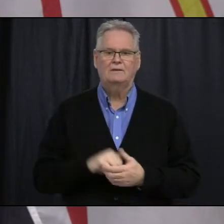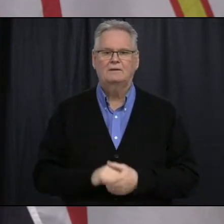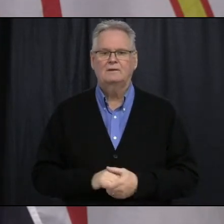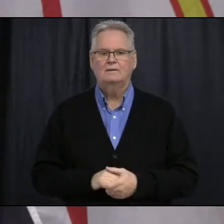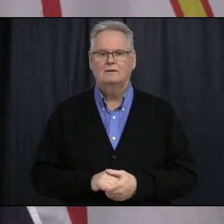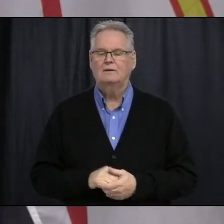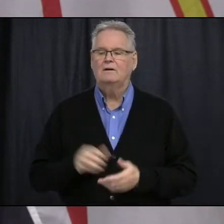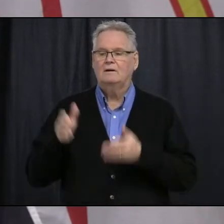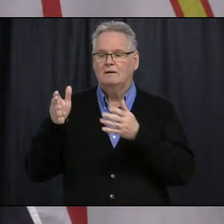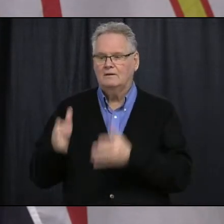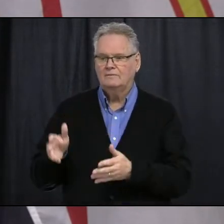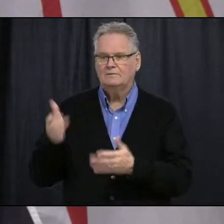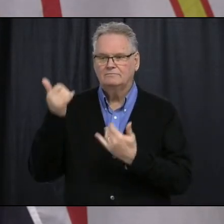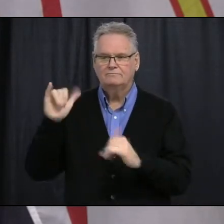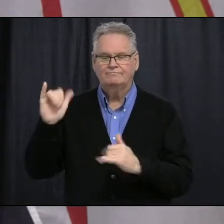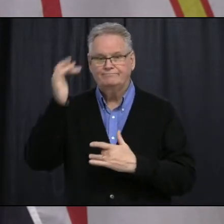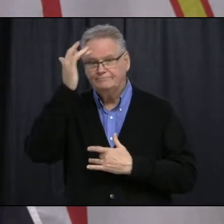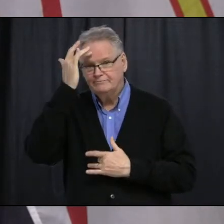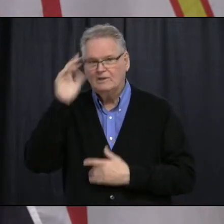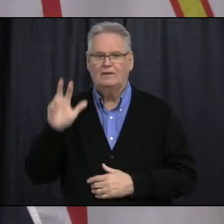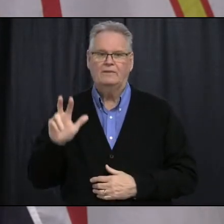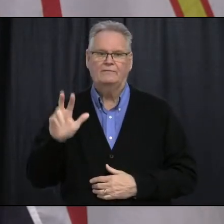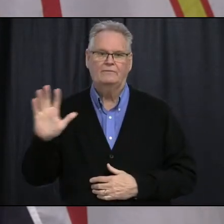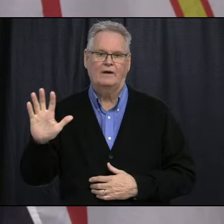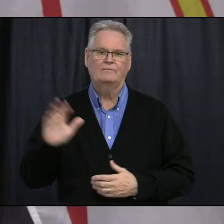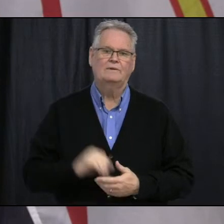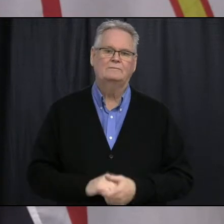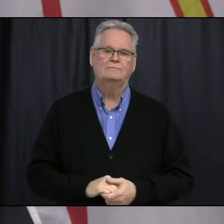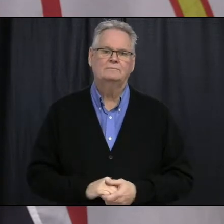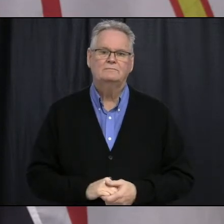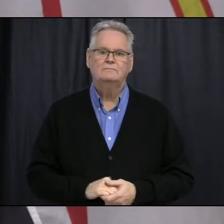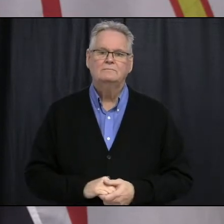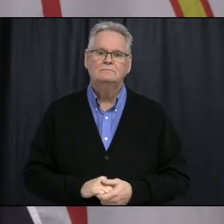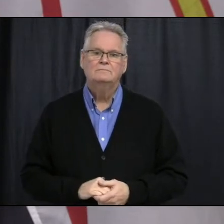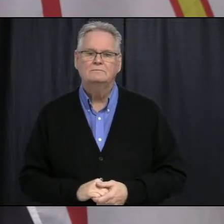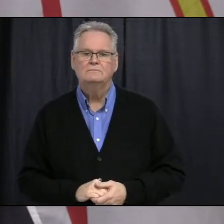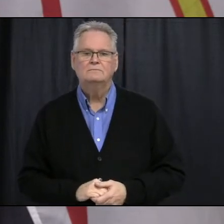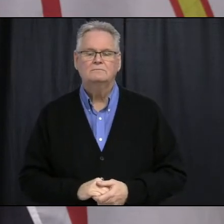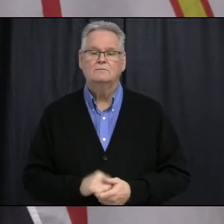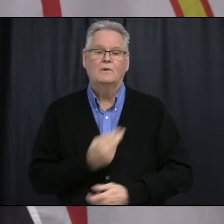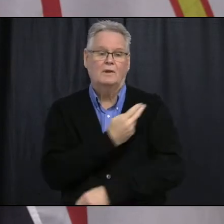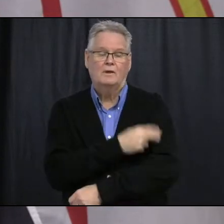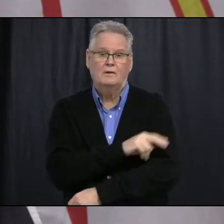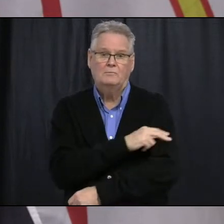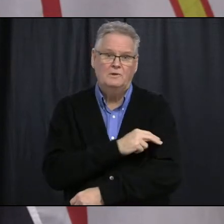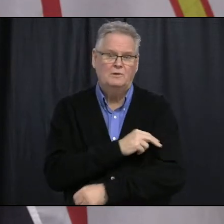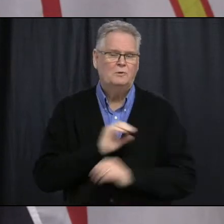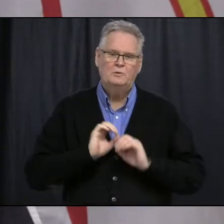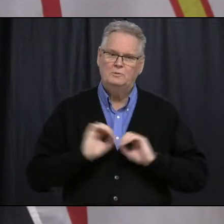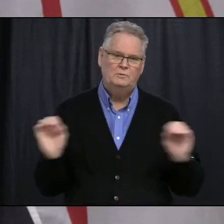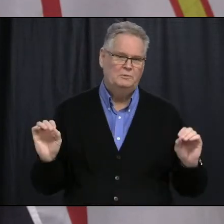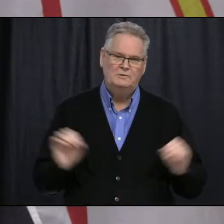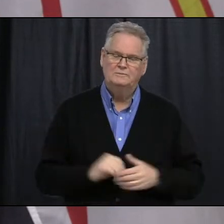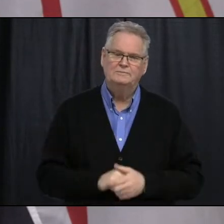are no hospitalizations associated with COVID-19, and a total of